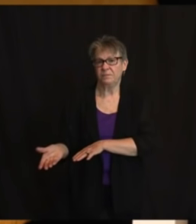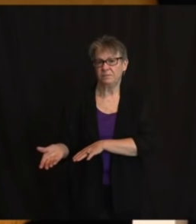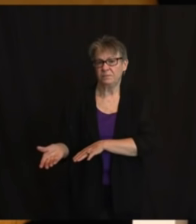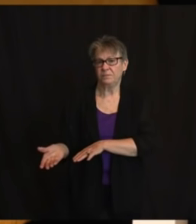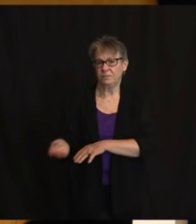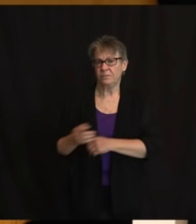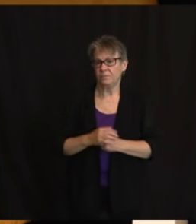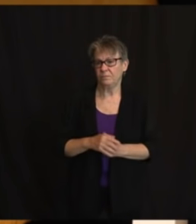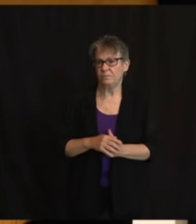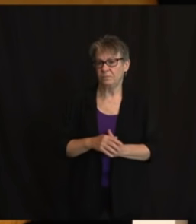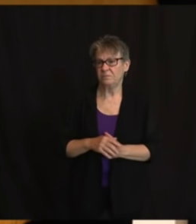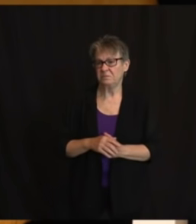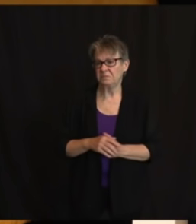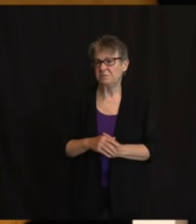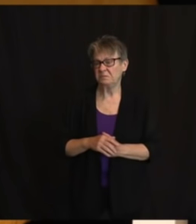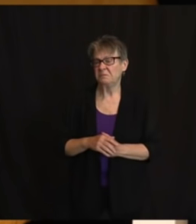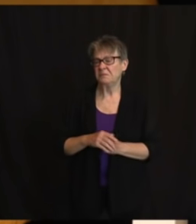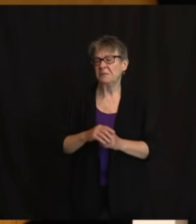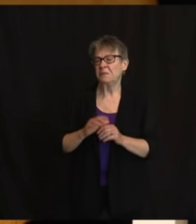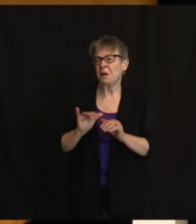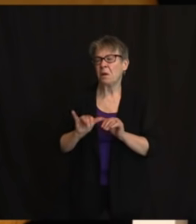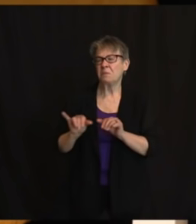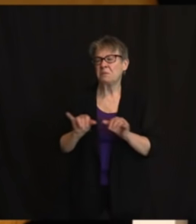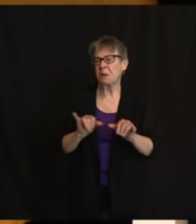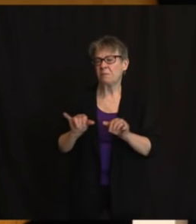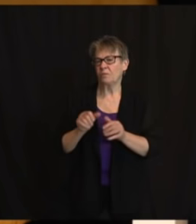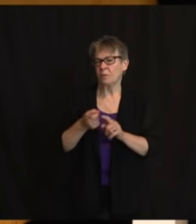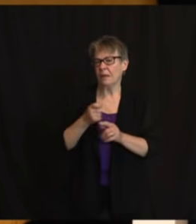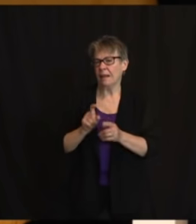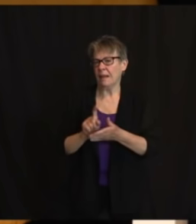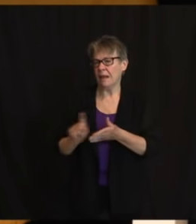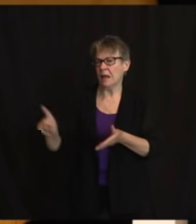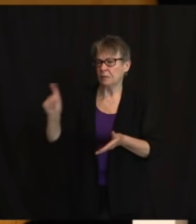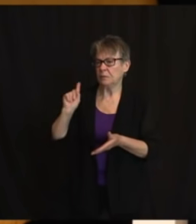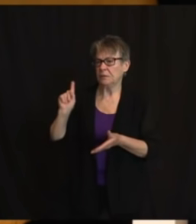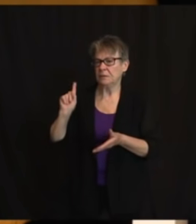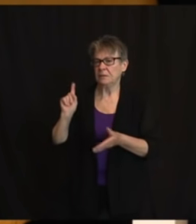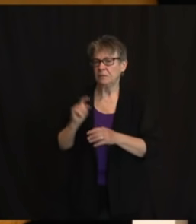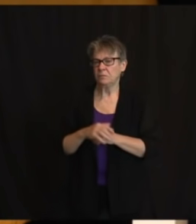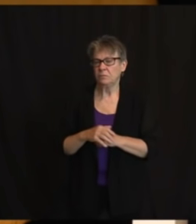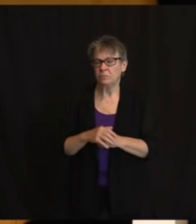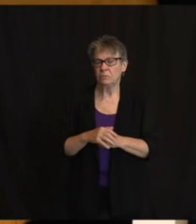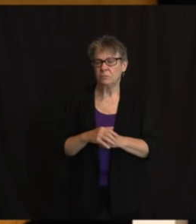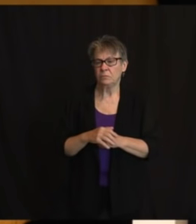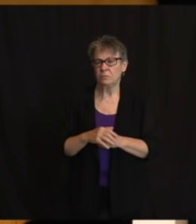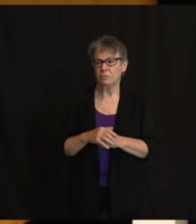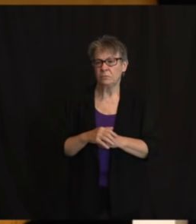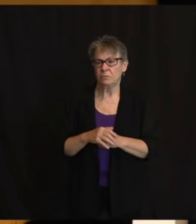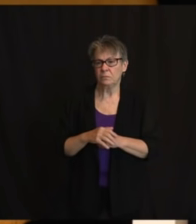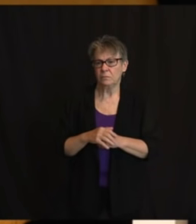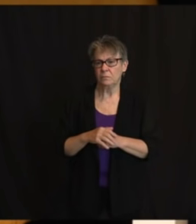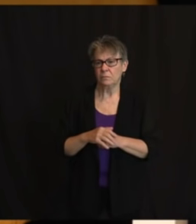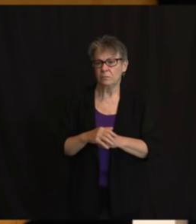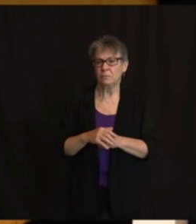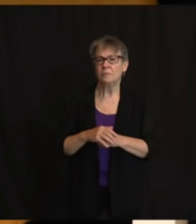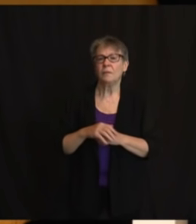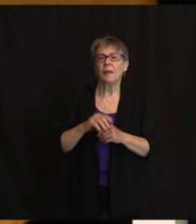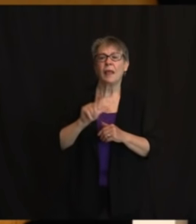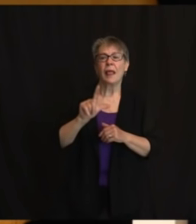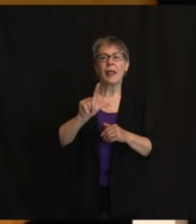what I reported last week. According to the lab data that we have tested